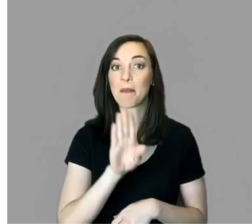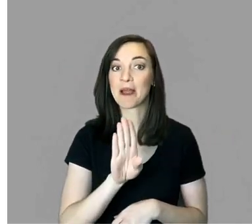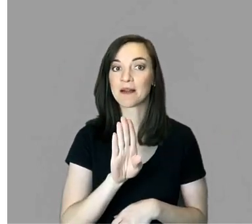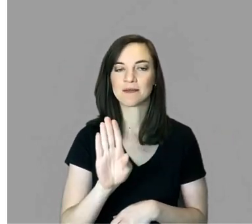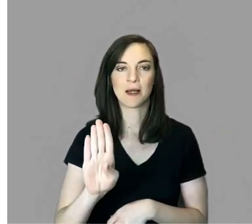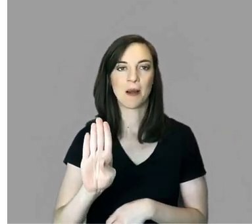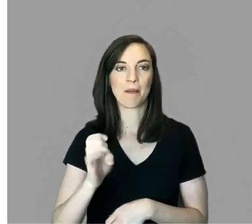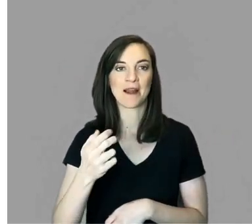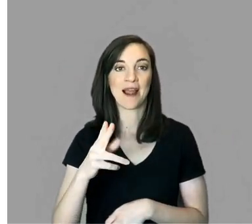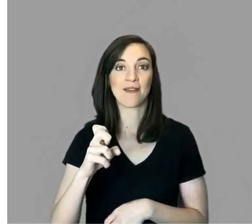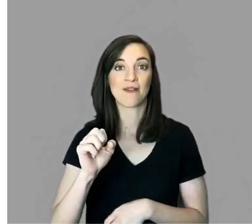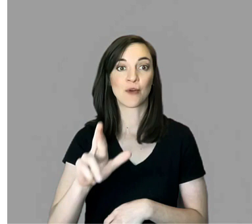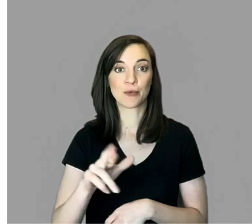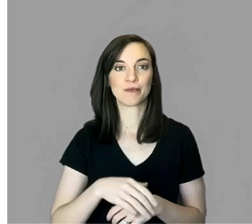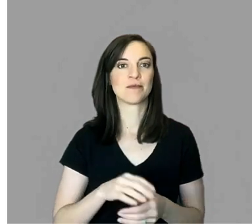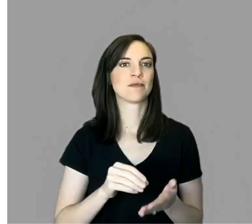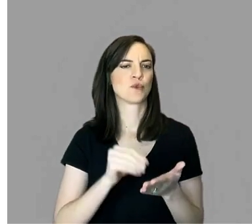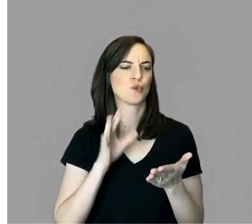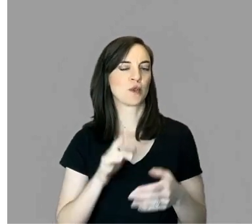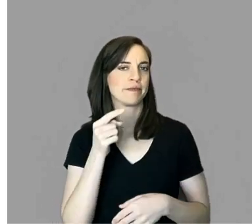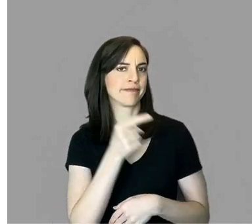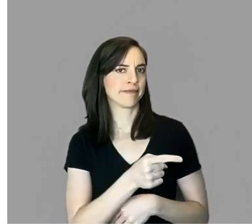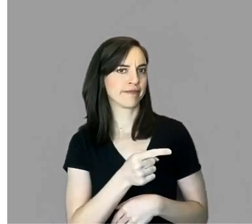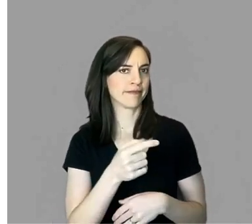read silently to themselves.